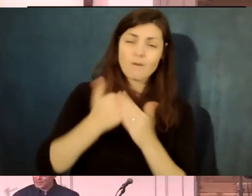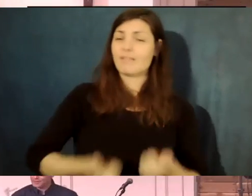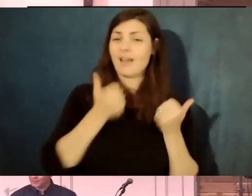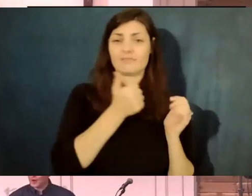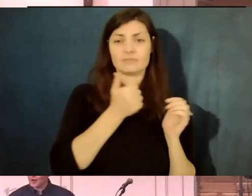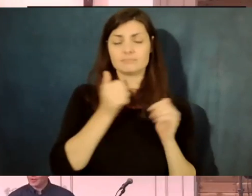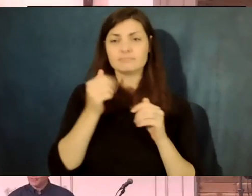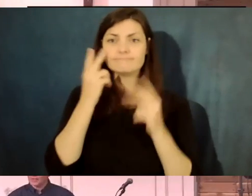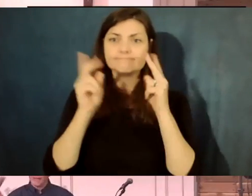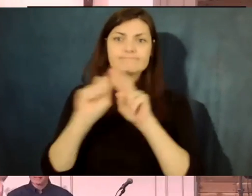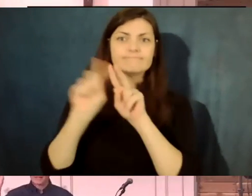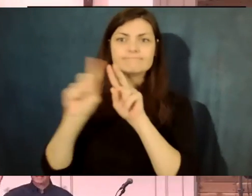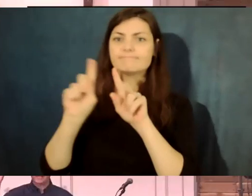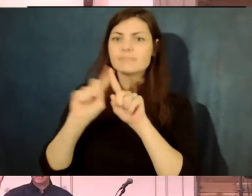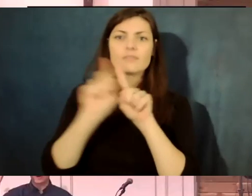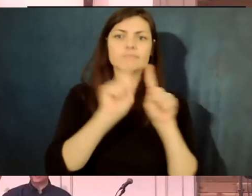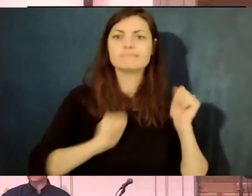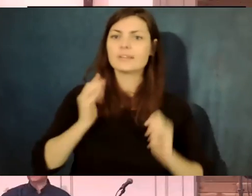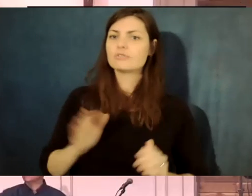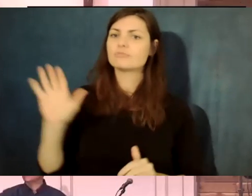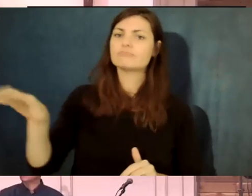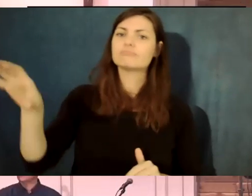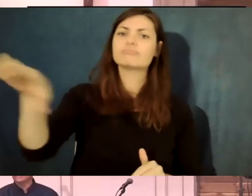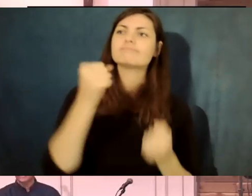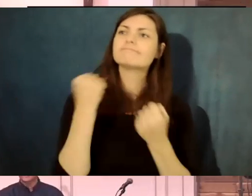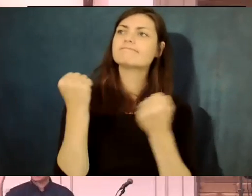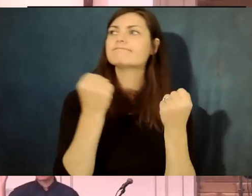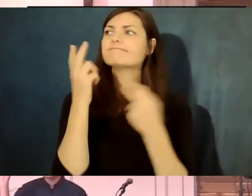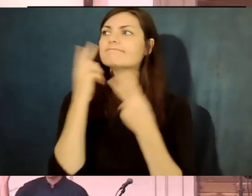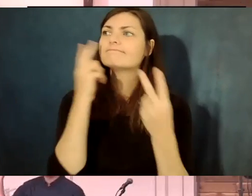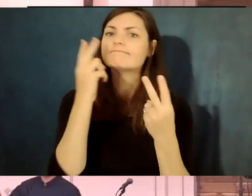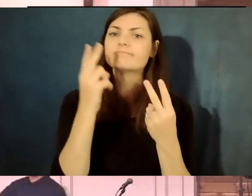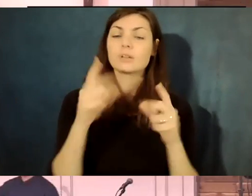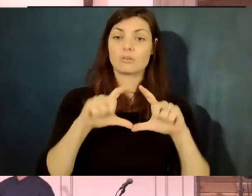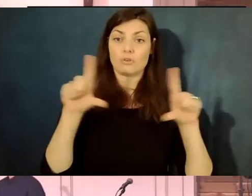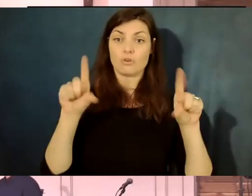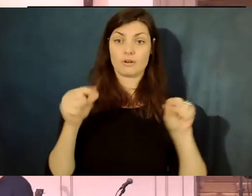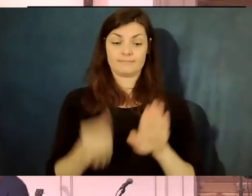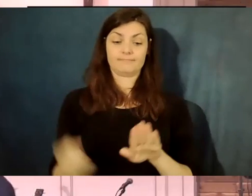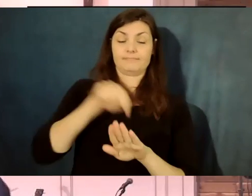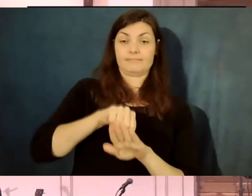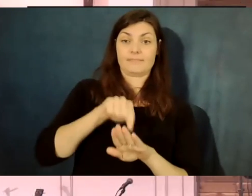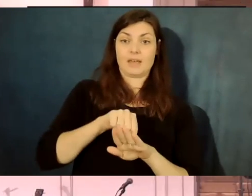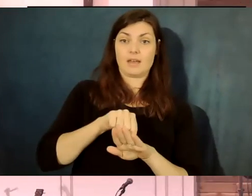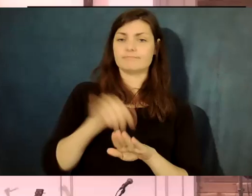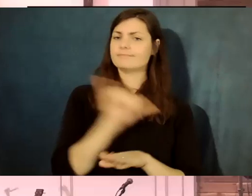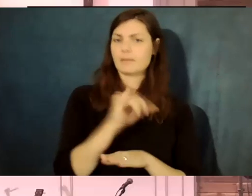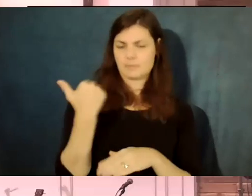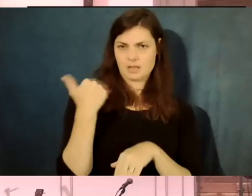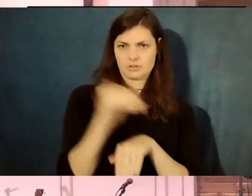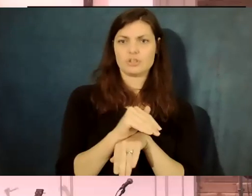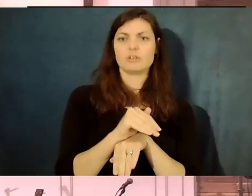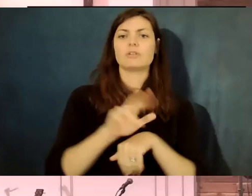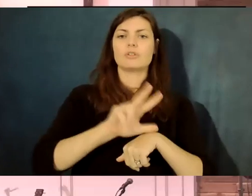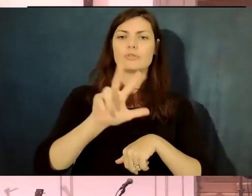window of their car. And then on the back side of that same card, if you pick up one of these, are the Christmas Eve services. Christmas Eve services, same as last year, 3, 4:30,